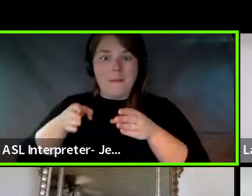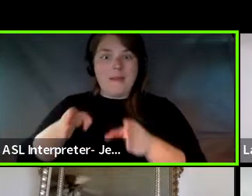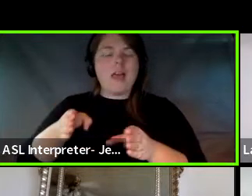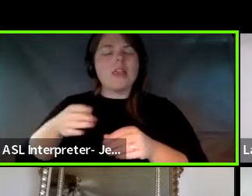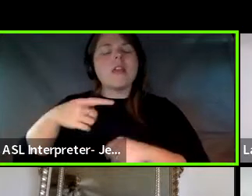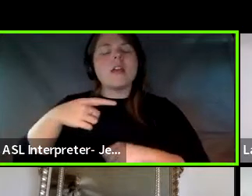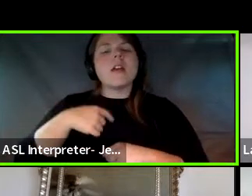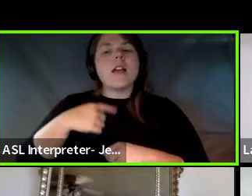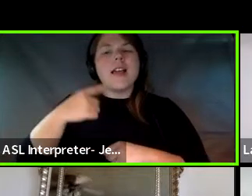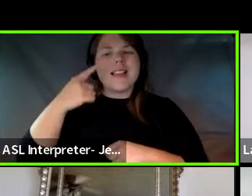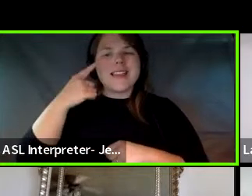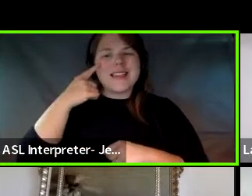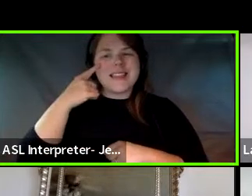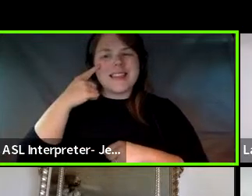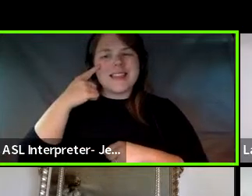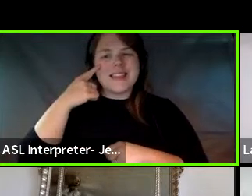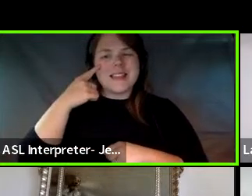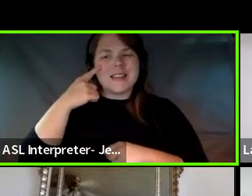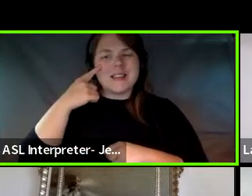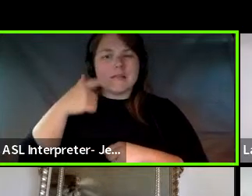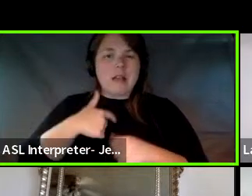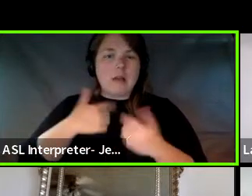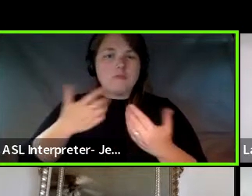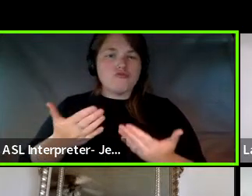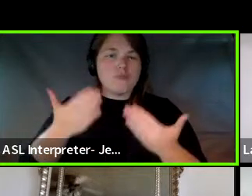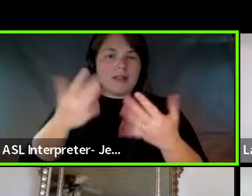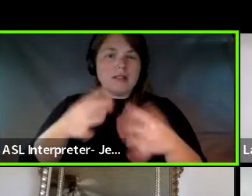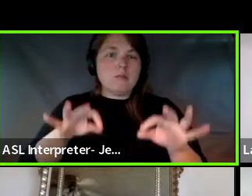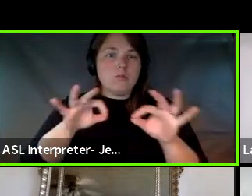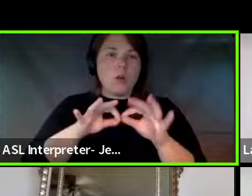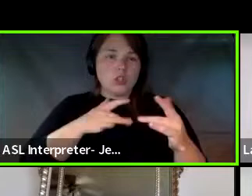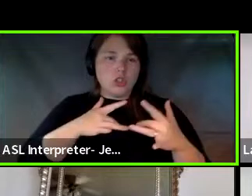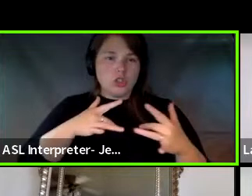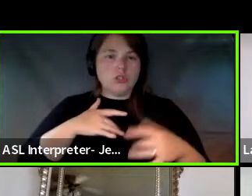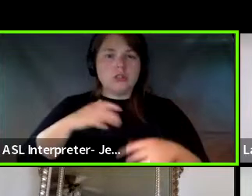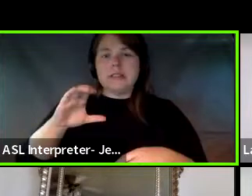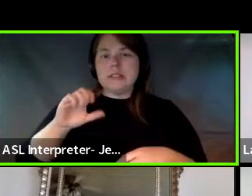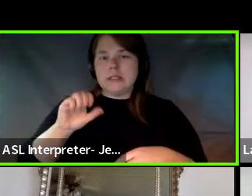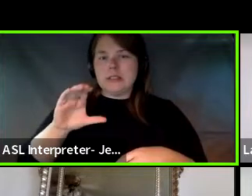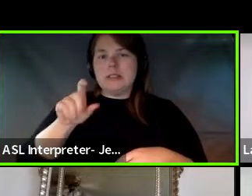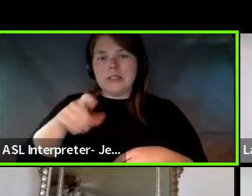raising important concerns that the CSC should be aware of.